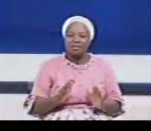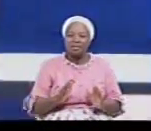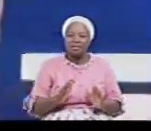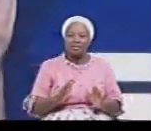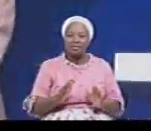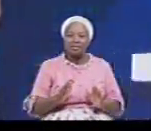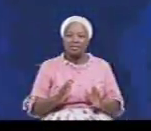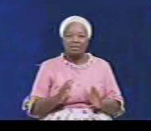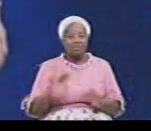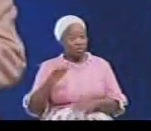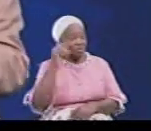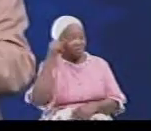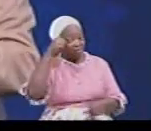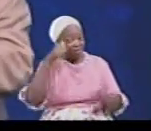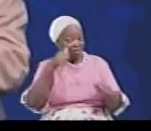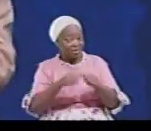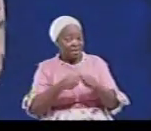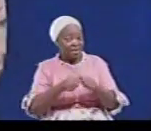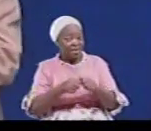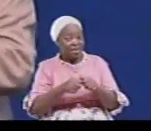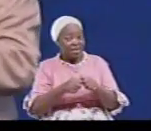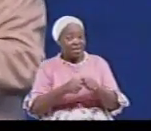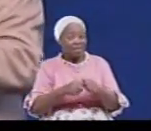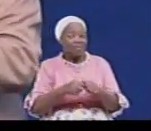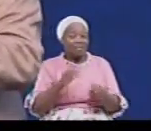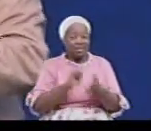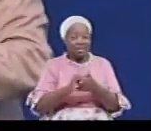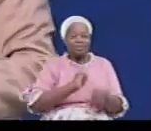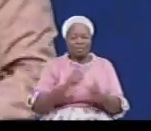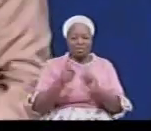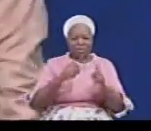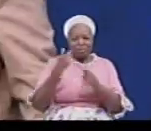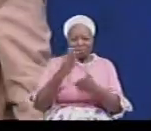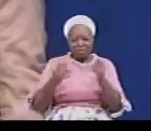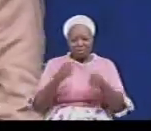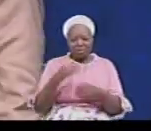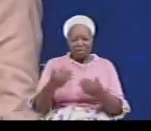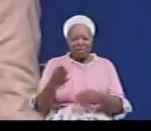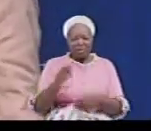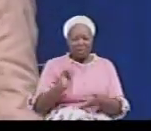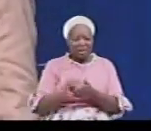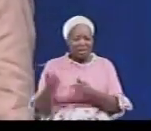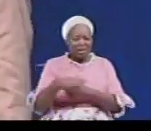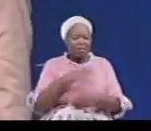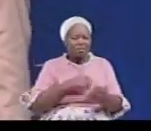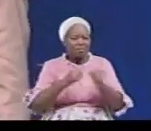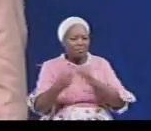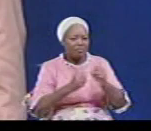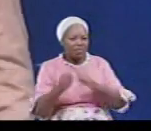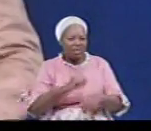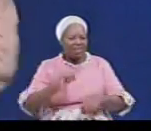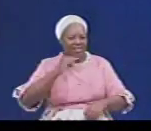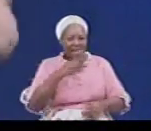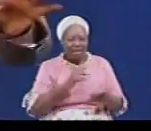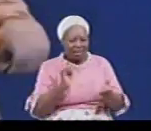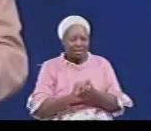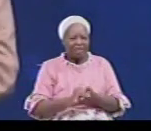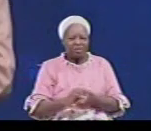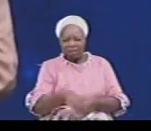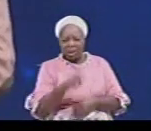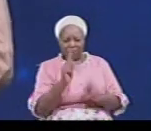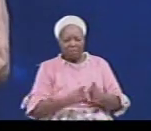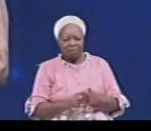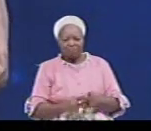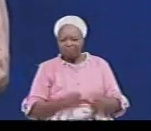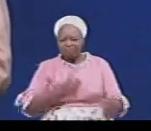Do you remember, I'm talking to somebody, then that day you fought, you were violent, and then the other fellow gave it to you,